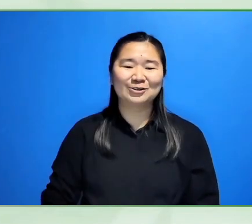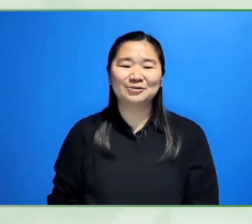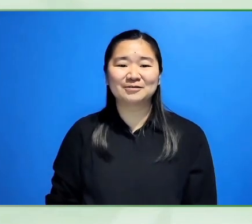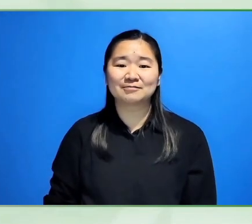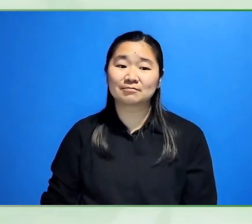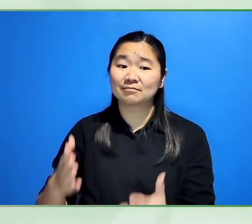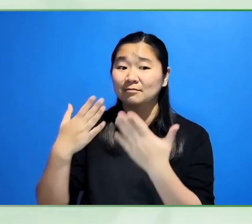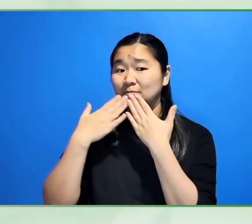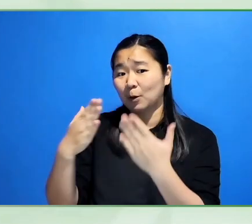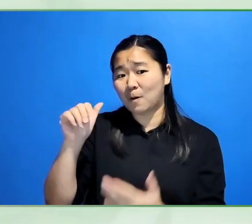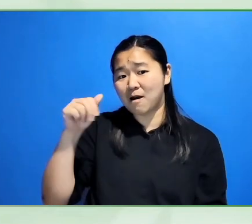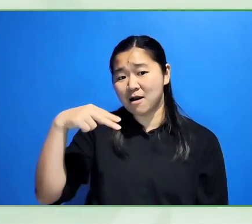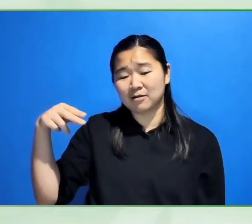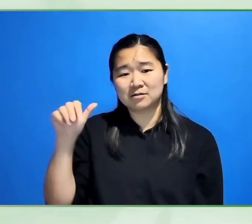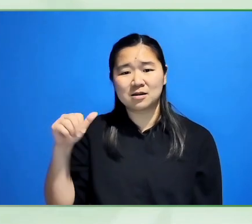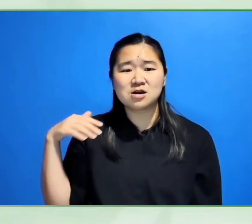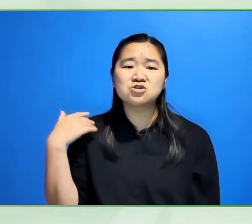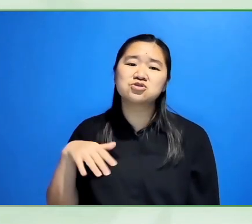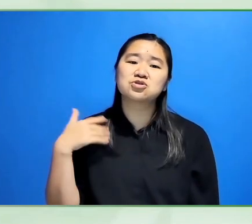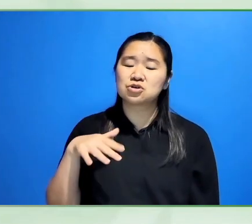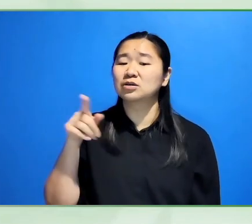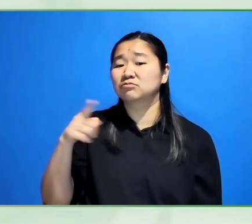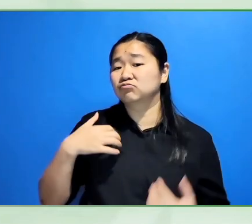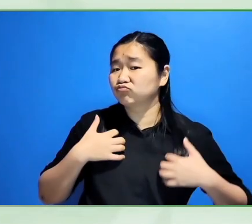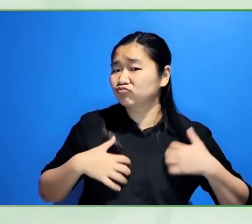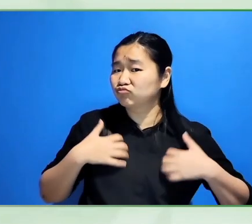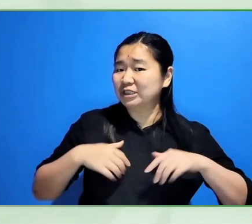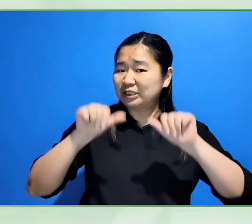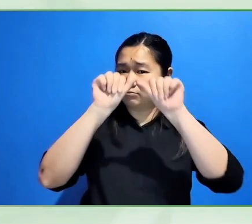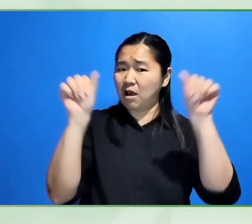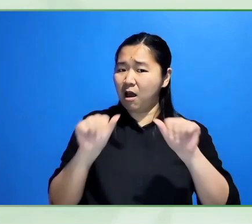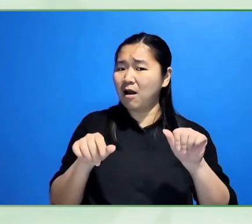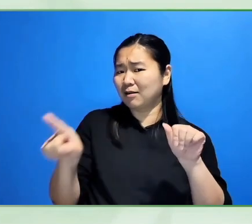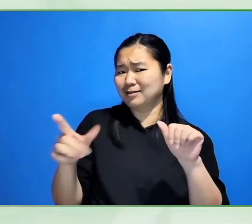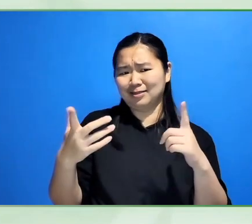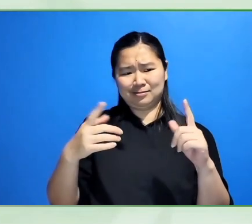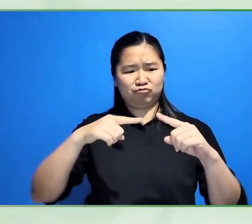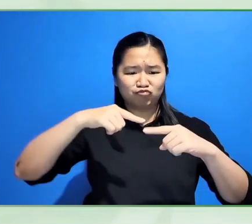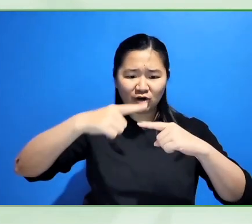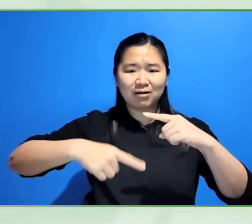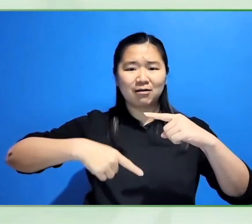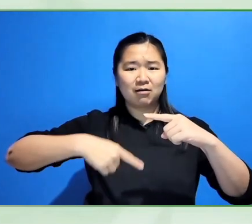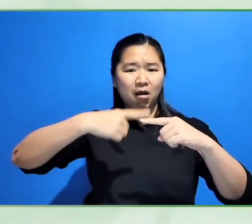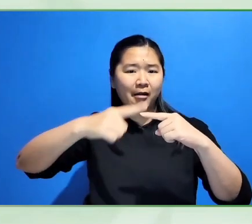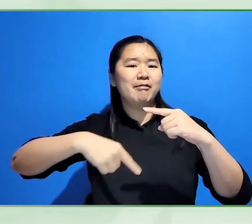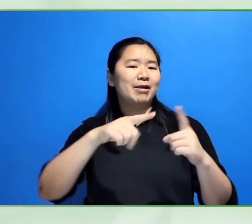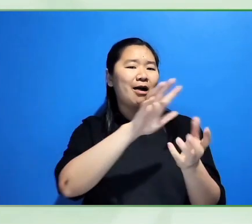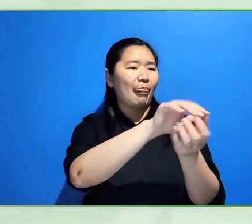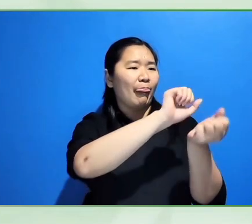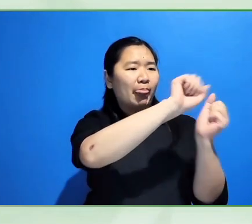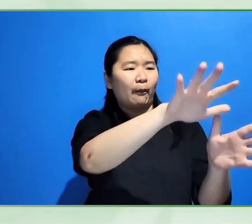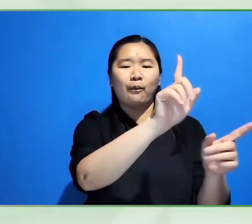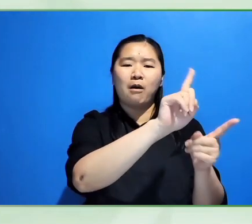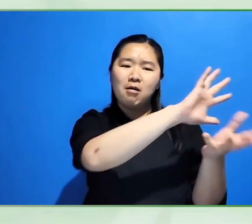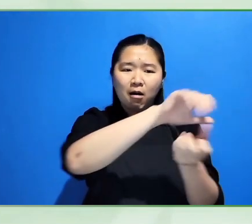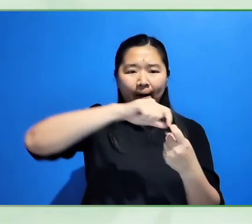has questions, so I'm happy to open the floor for anyone who wants to come in, to any one of the speakers. Yes, the lady